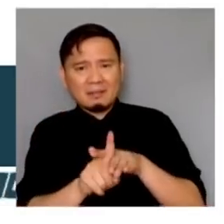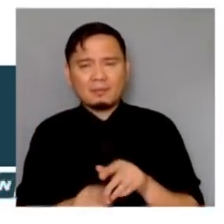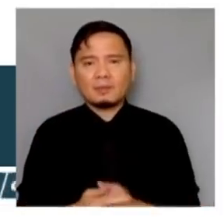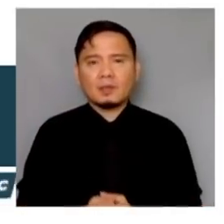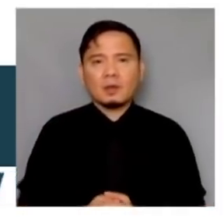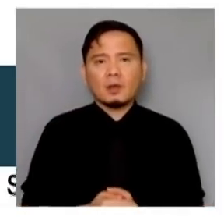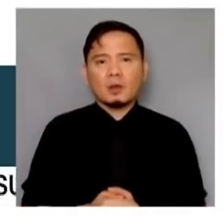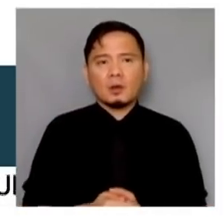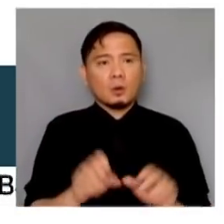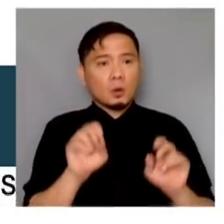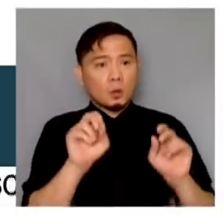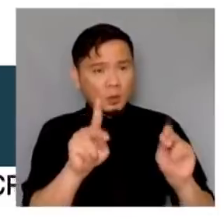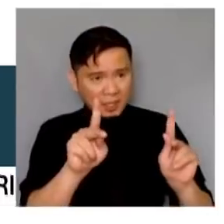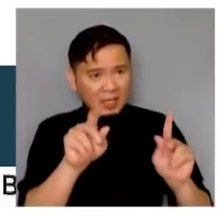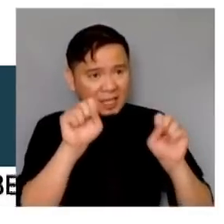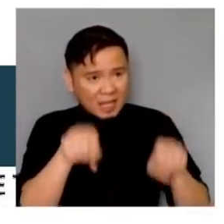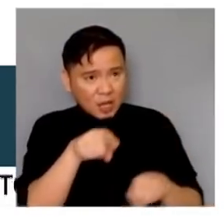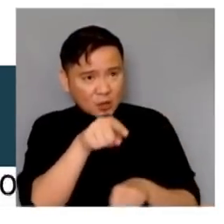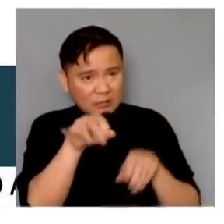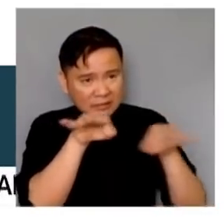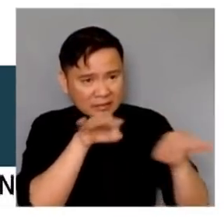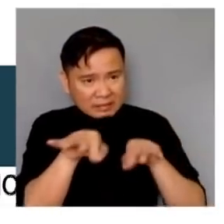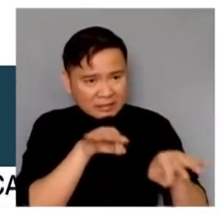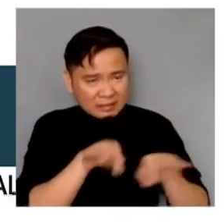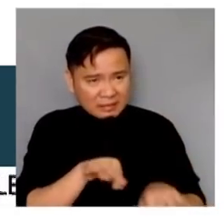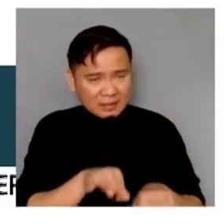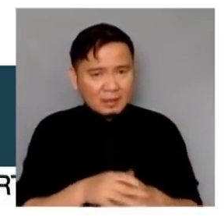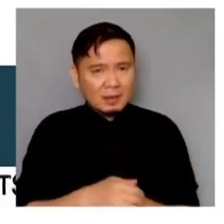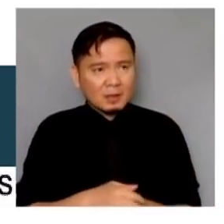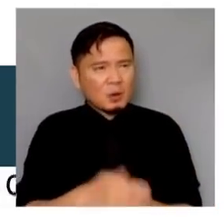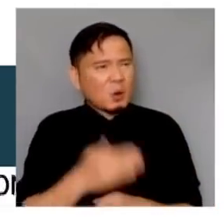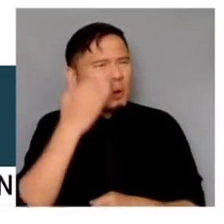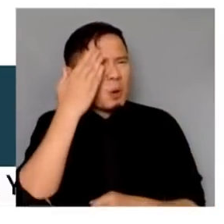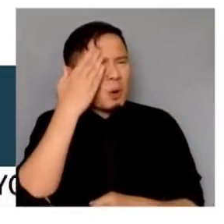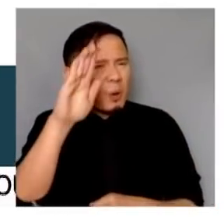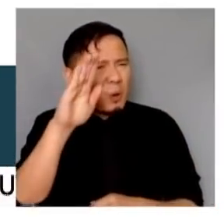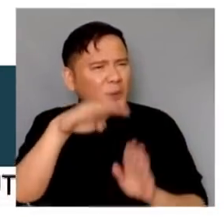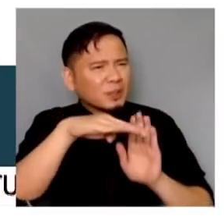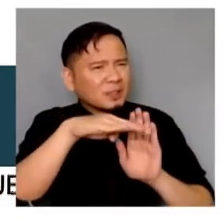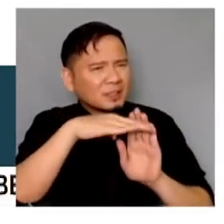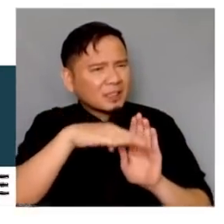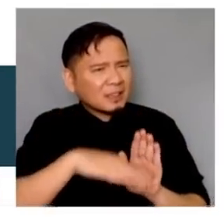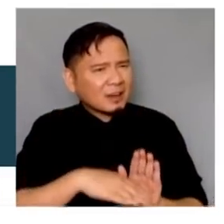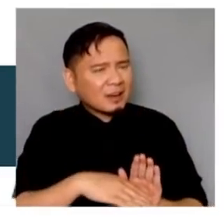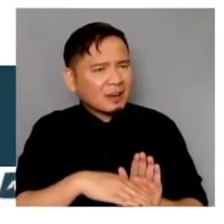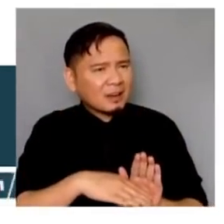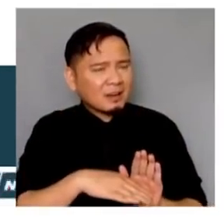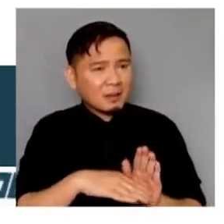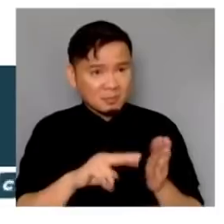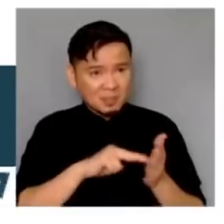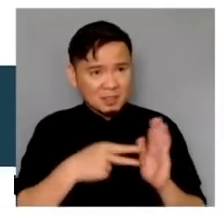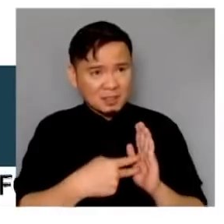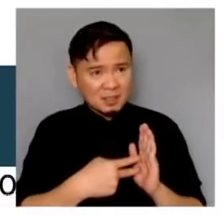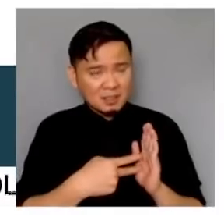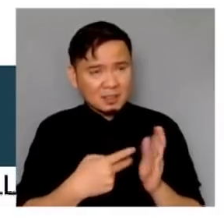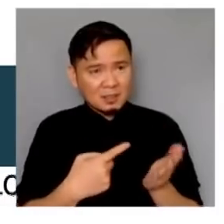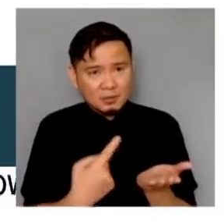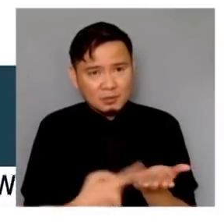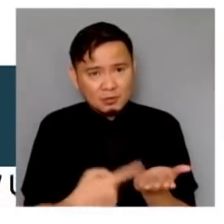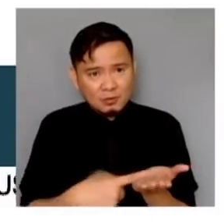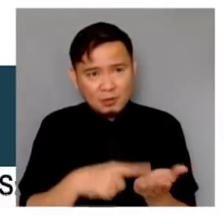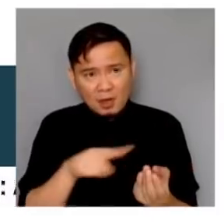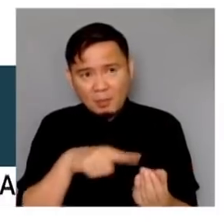Senator Pimentel. Didn't know the agenda. Were you only talking to that